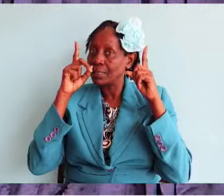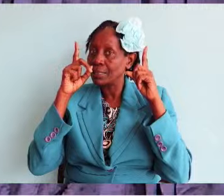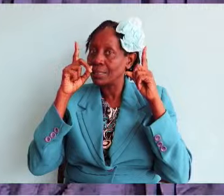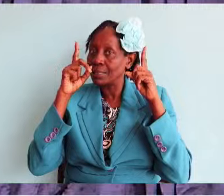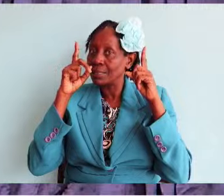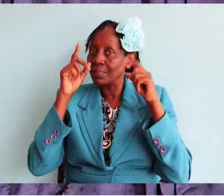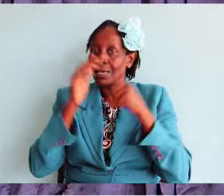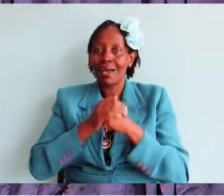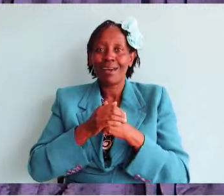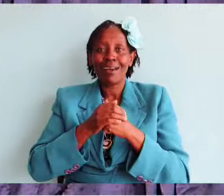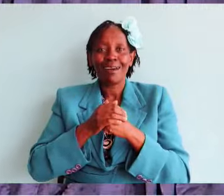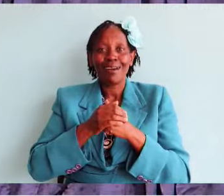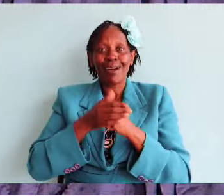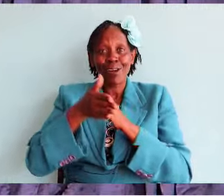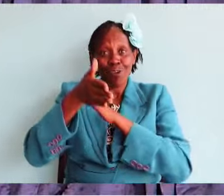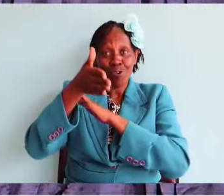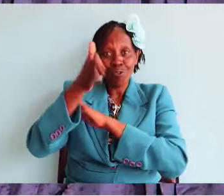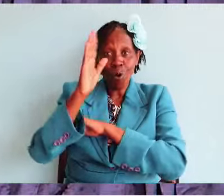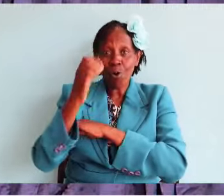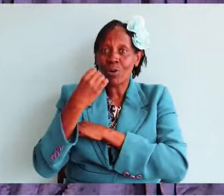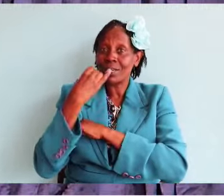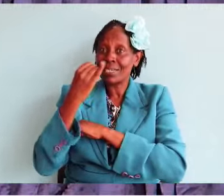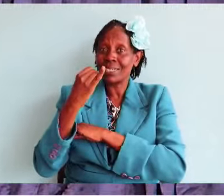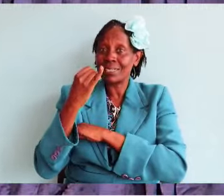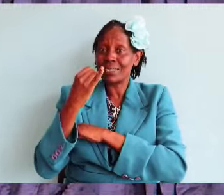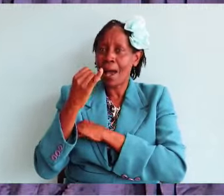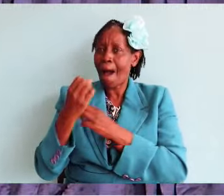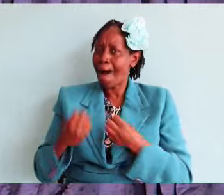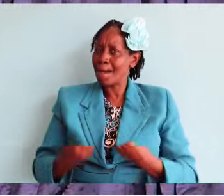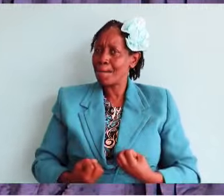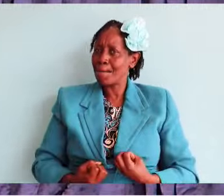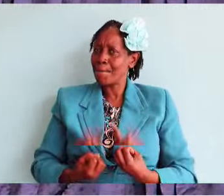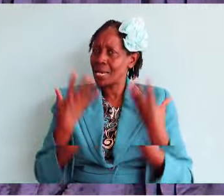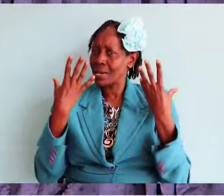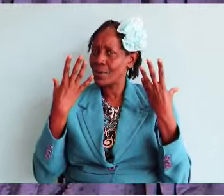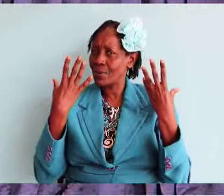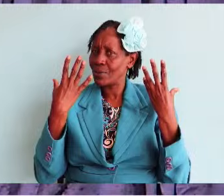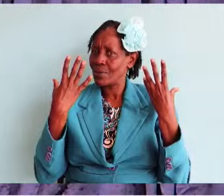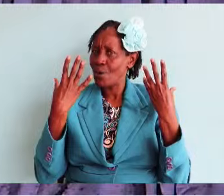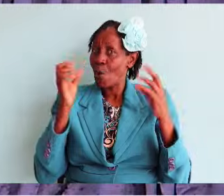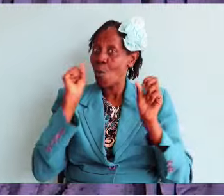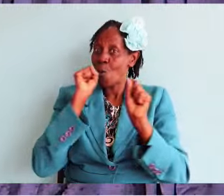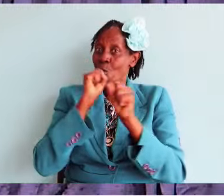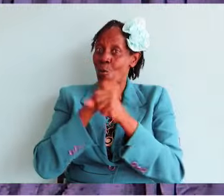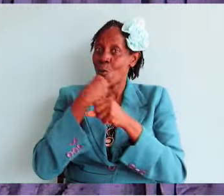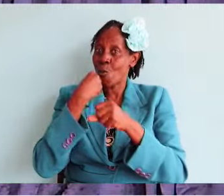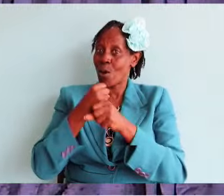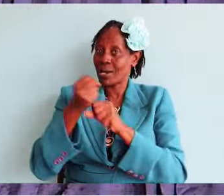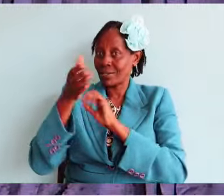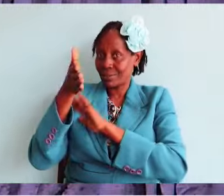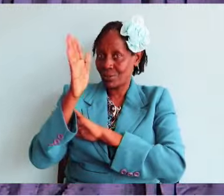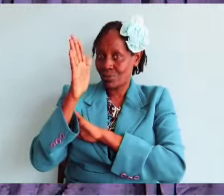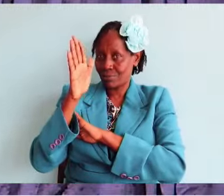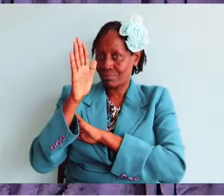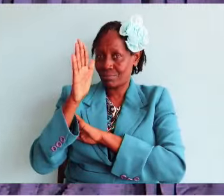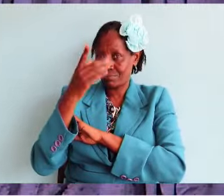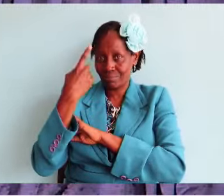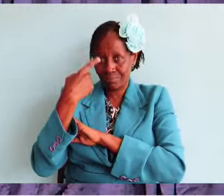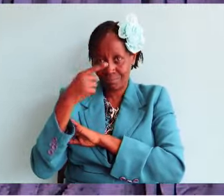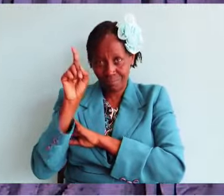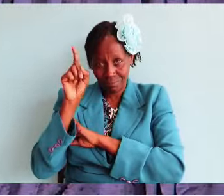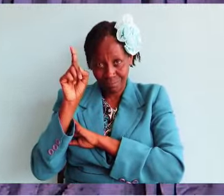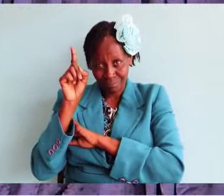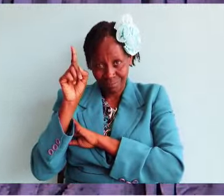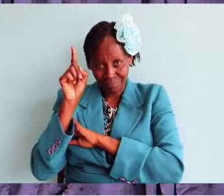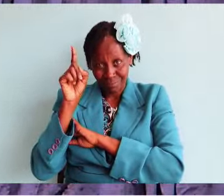God is a miracle working God. So today we want